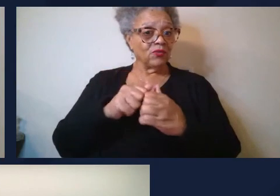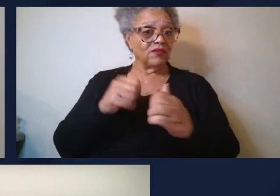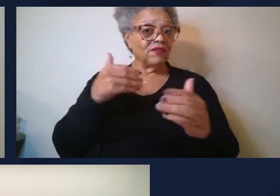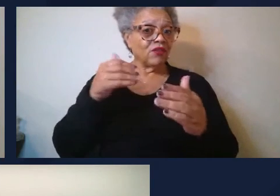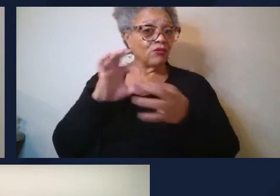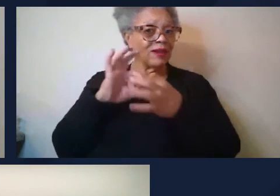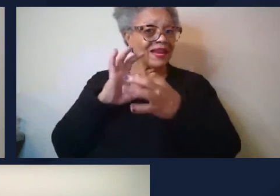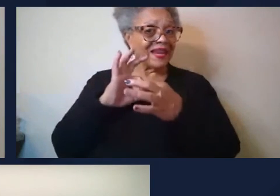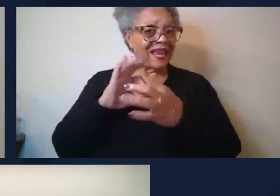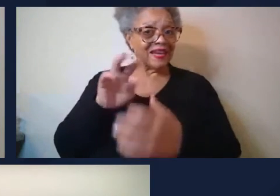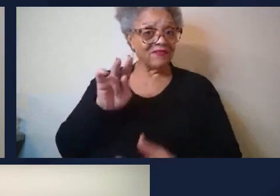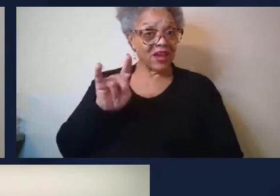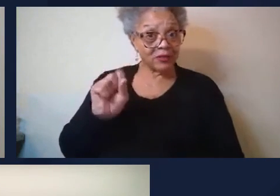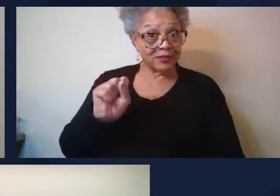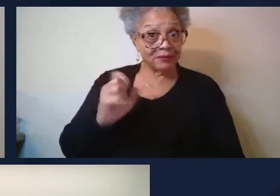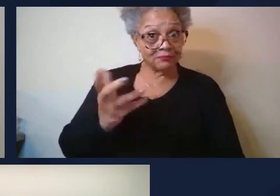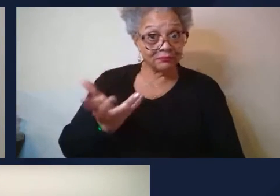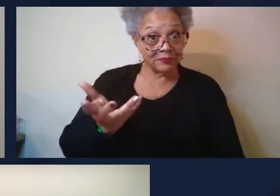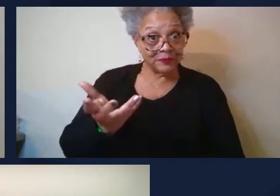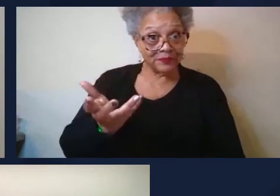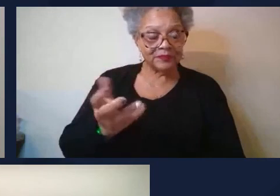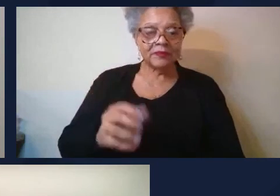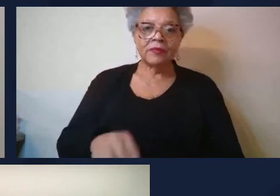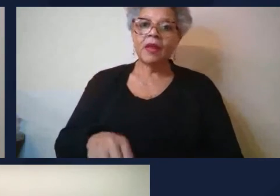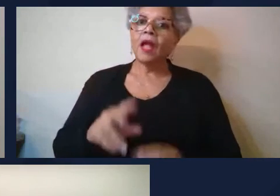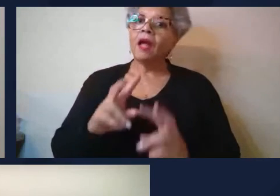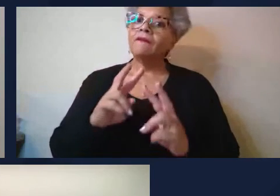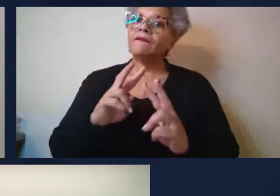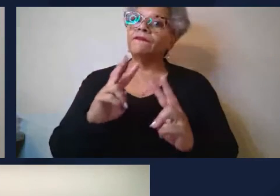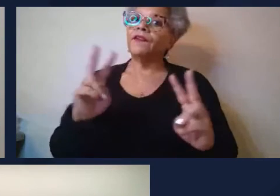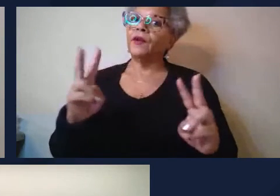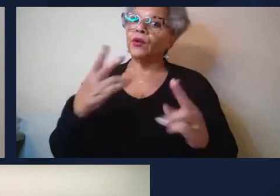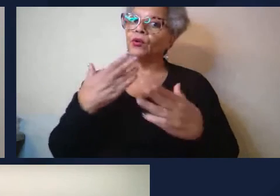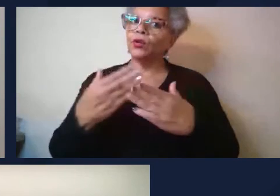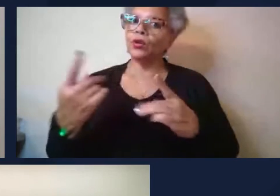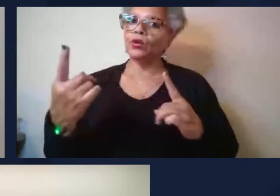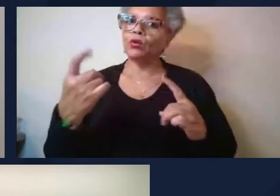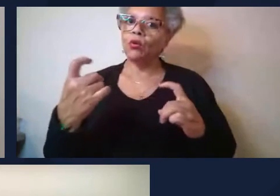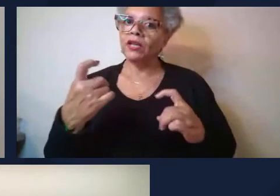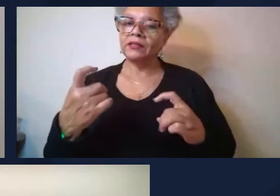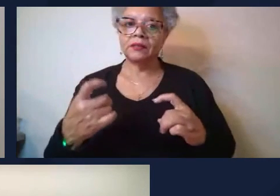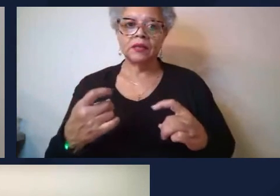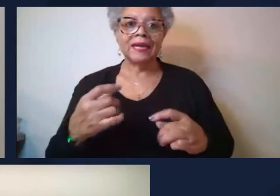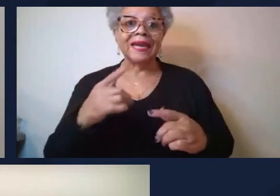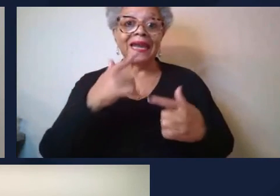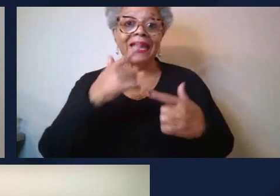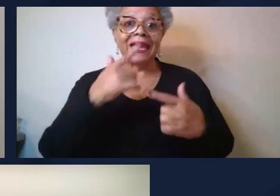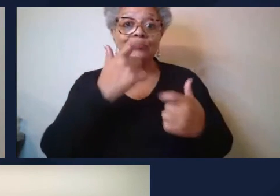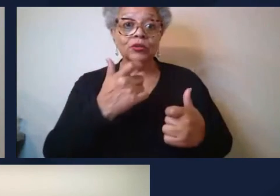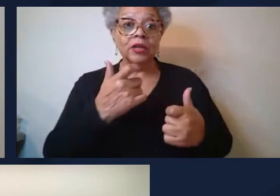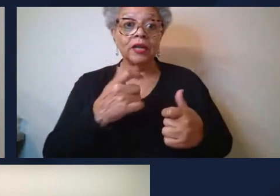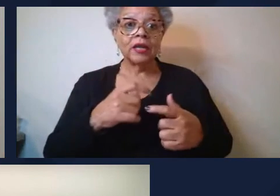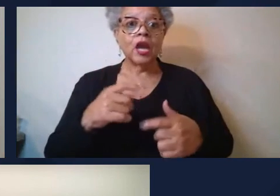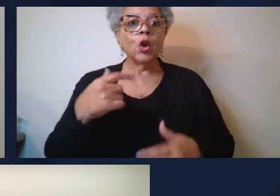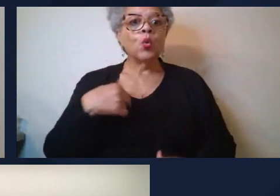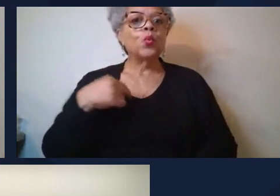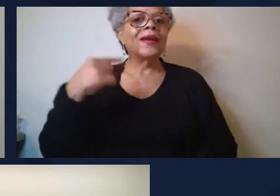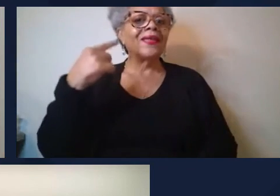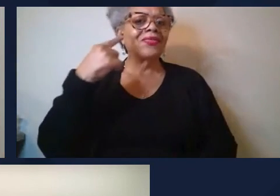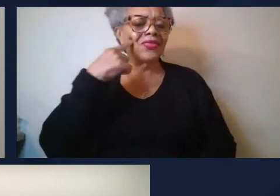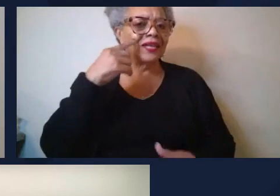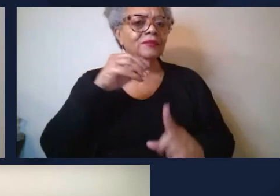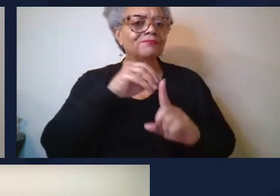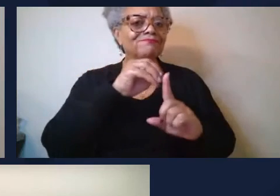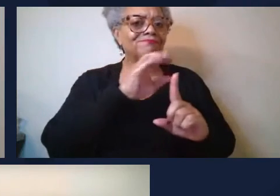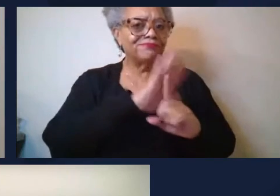That's a very good question. This is interesting because one, we think they may have been exposed, they